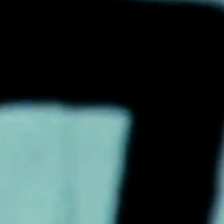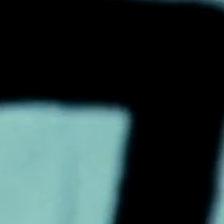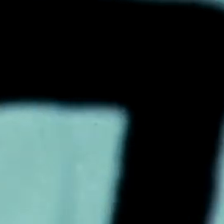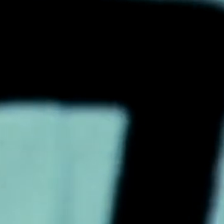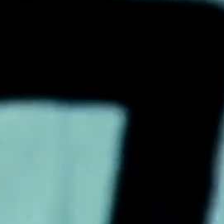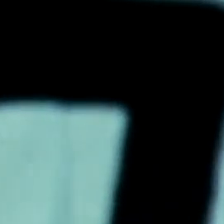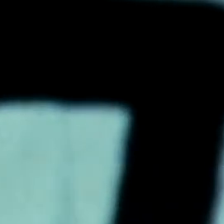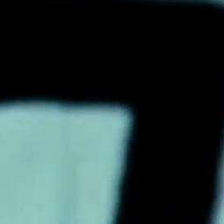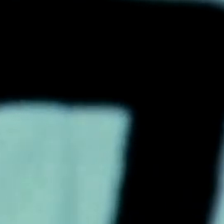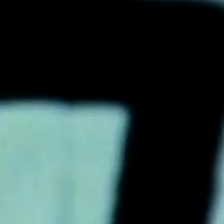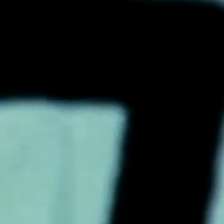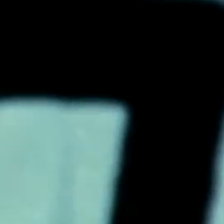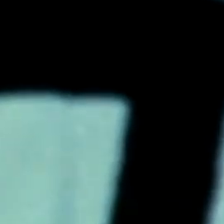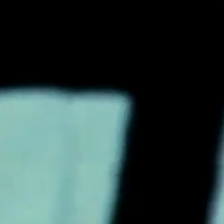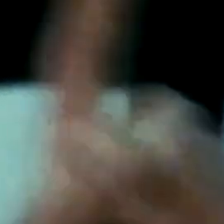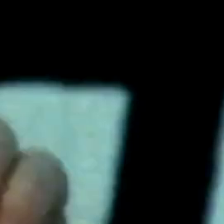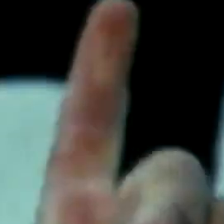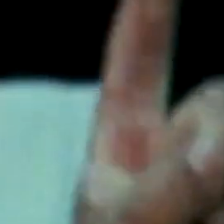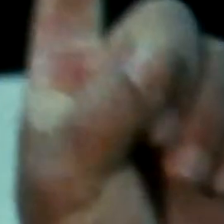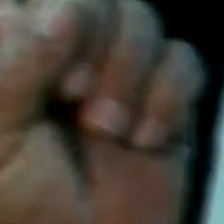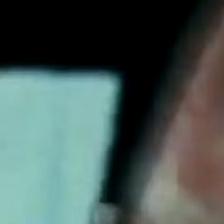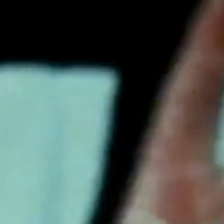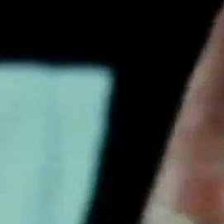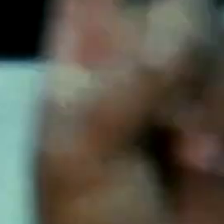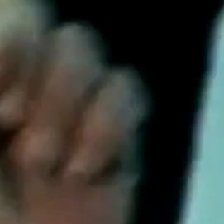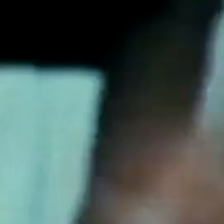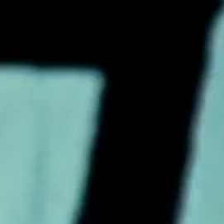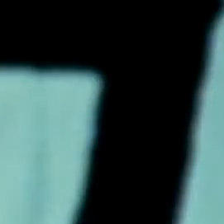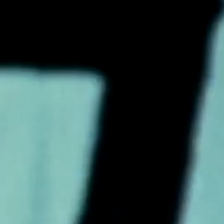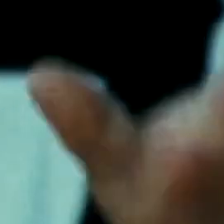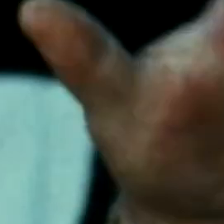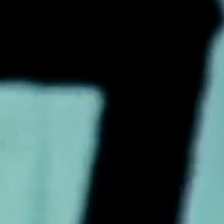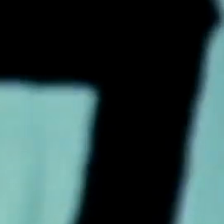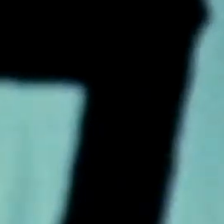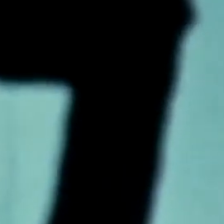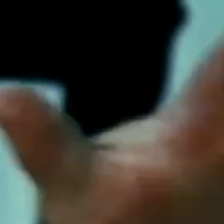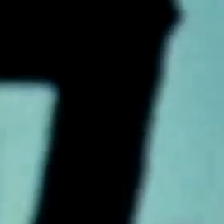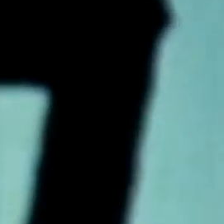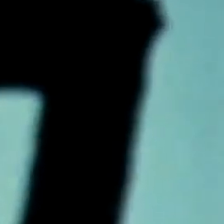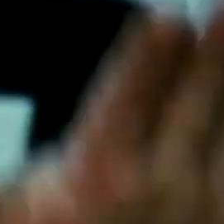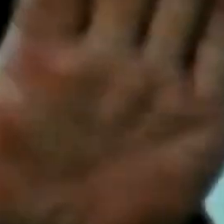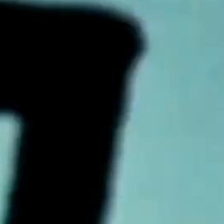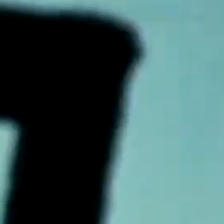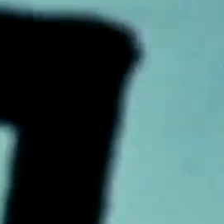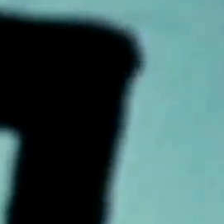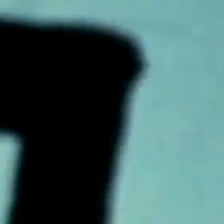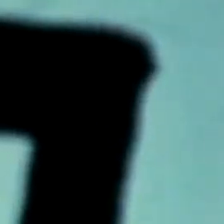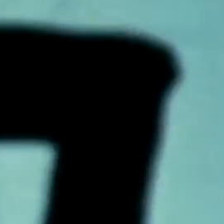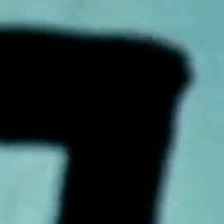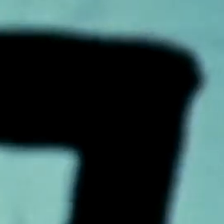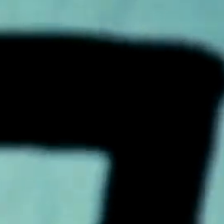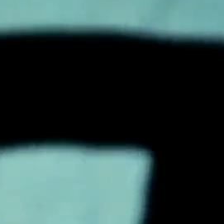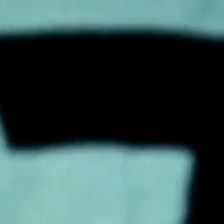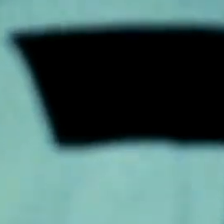hier was, dan sou jy geweet het, wie de donder is jy, om te sê, die witman is